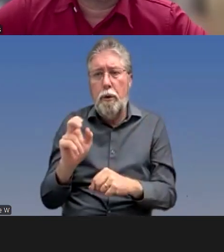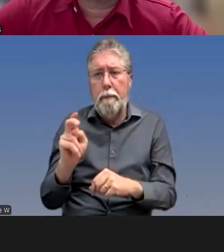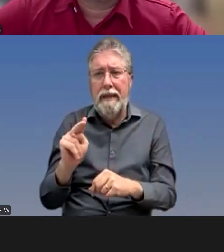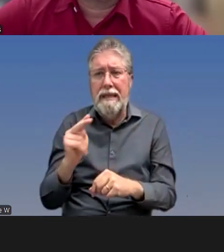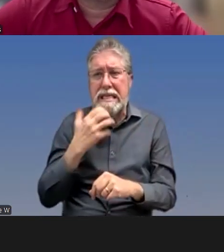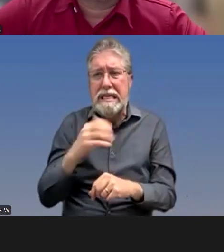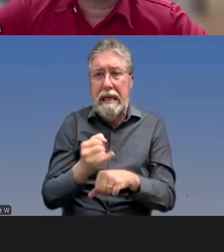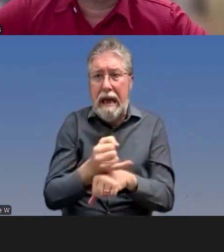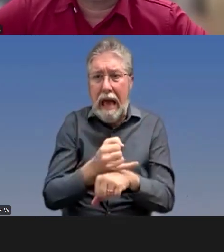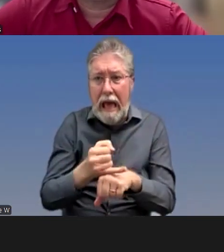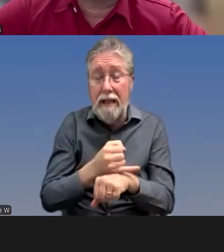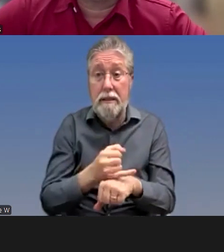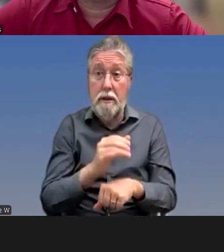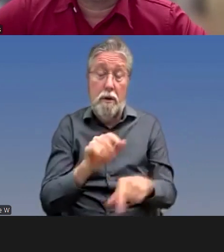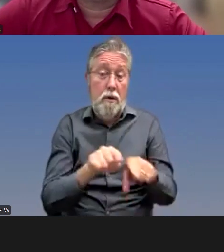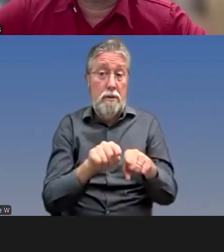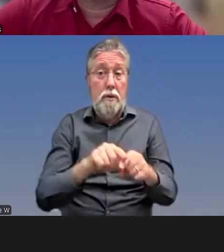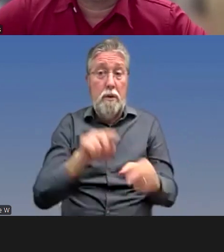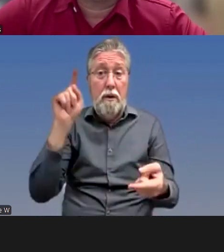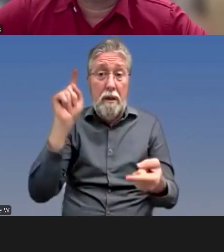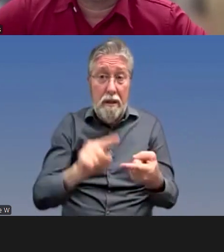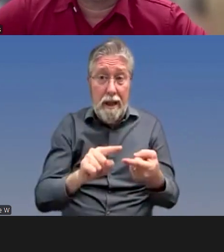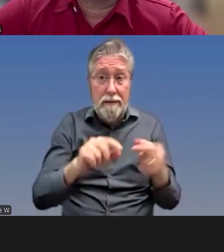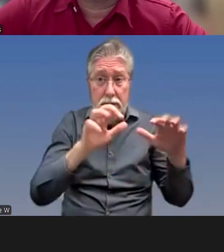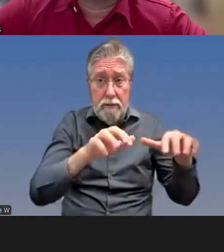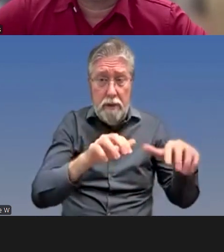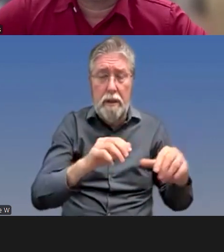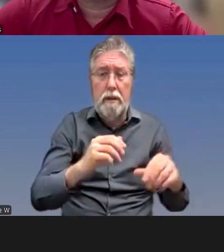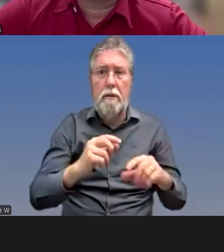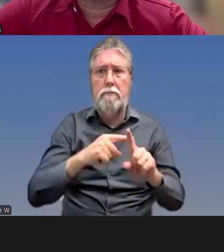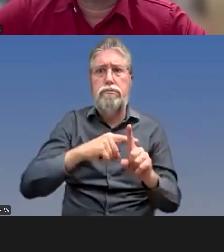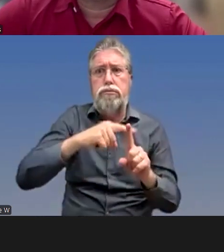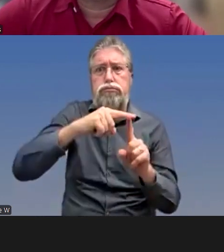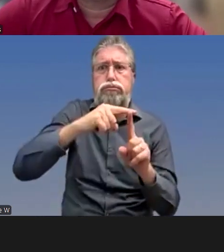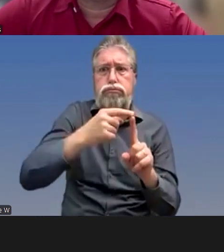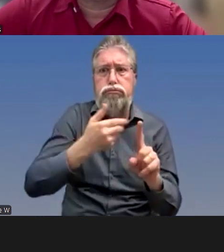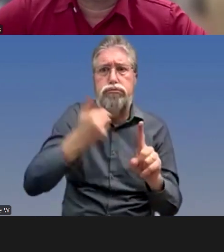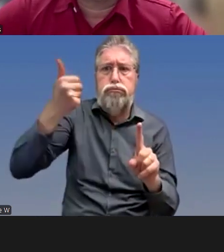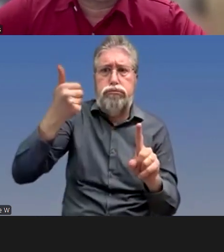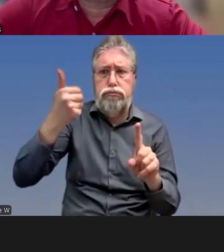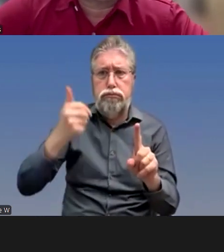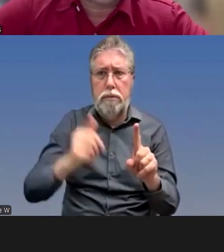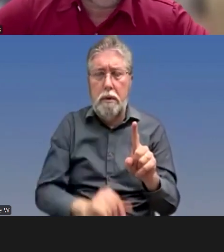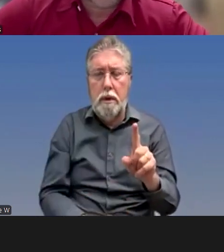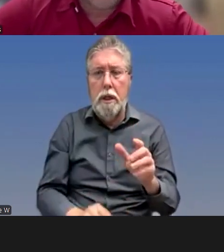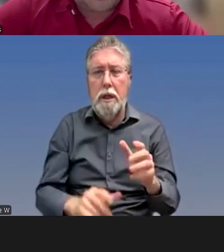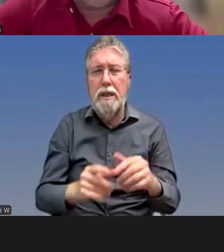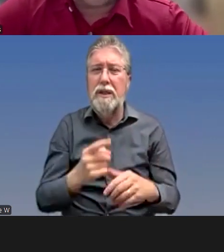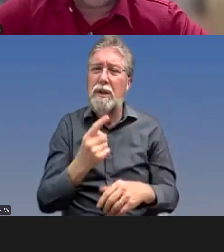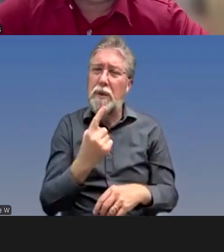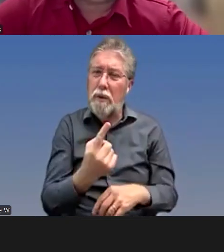be drier typically and warmer. Estaciones climáticas en los pueblos es más